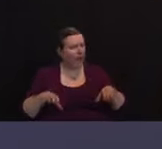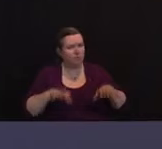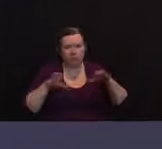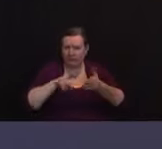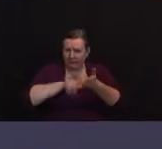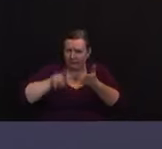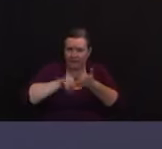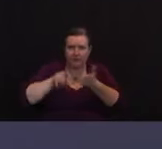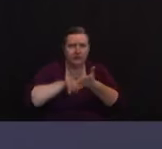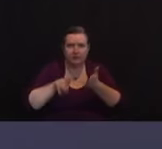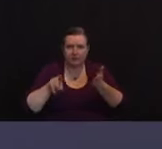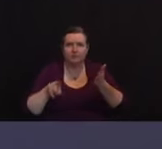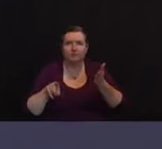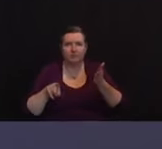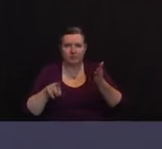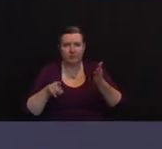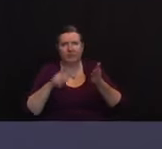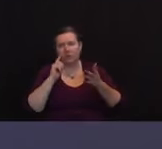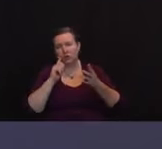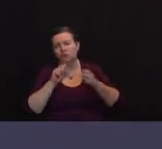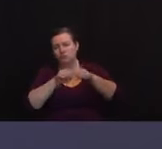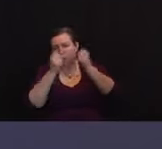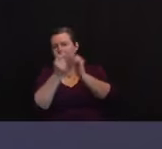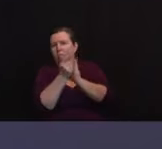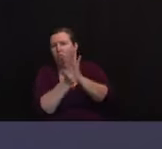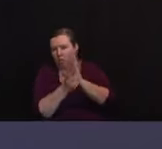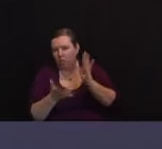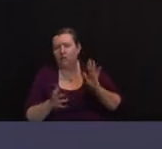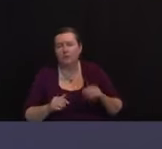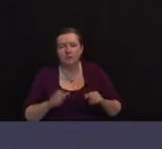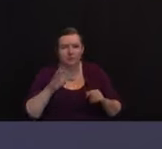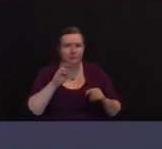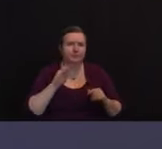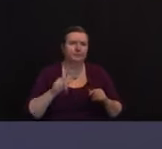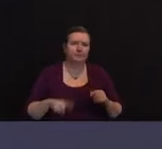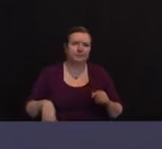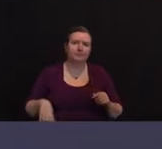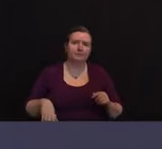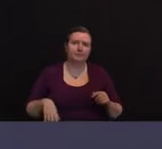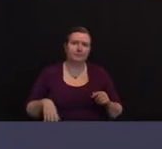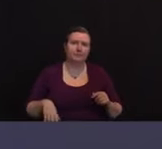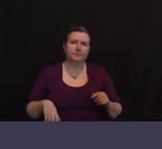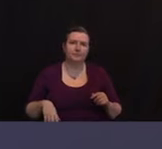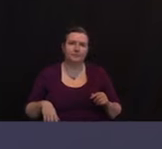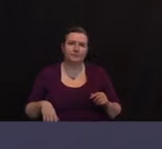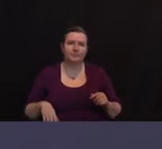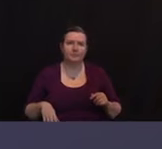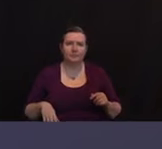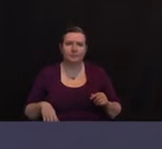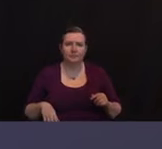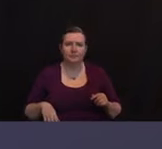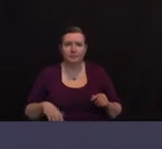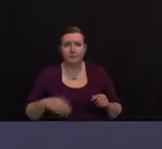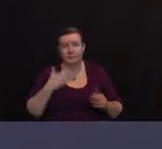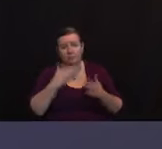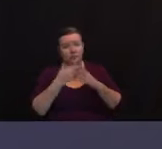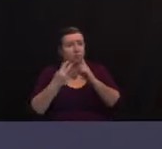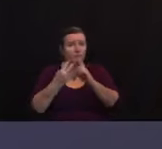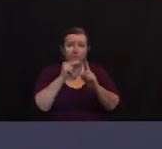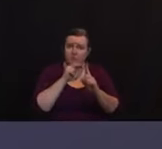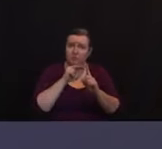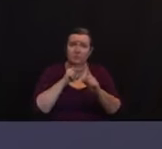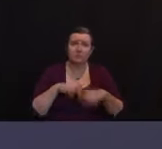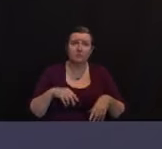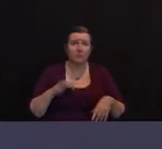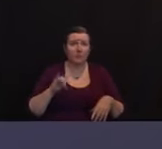act, and there'll be more details that come, obviously, at the conclusion of that investigation. From a perspective, a good perspective in this is why the NJ